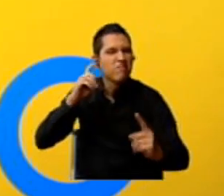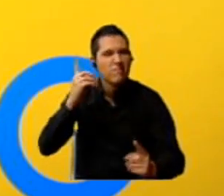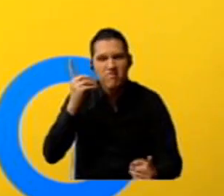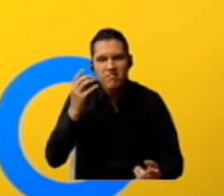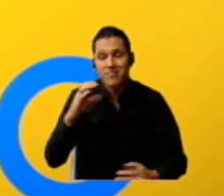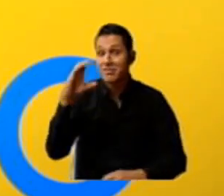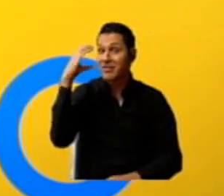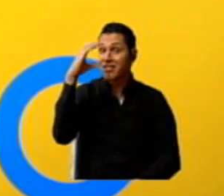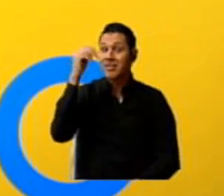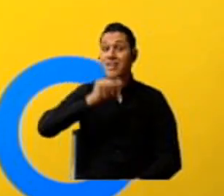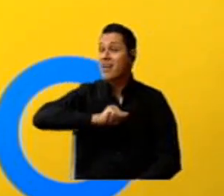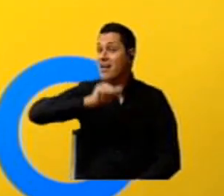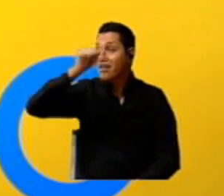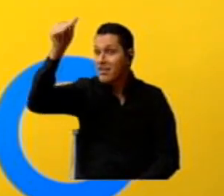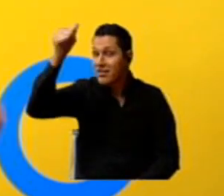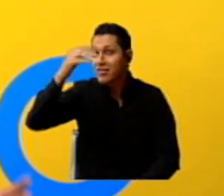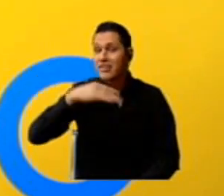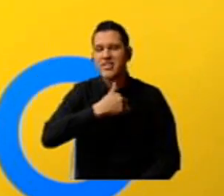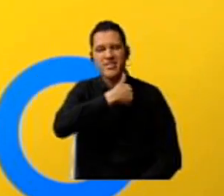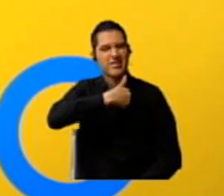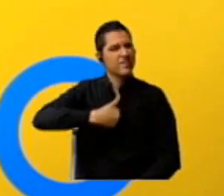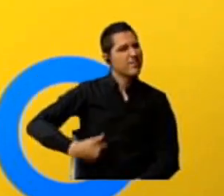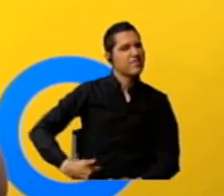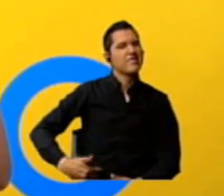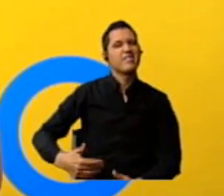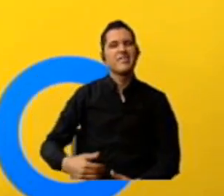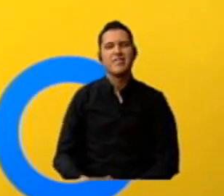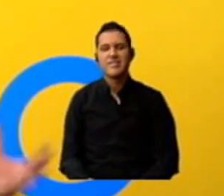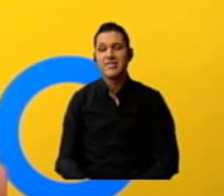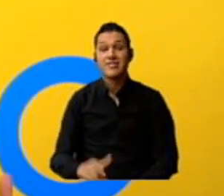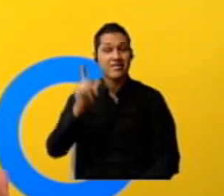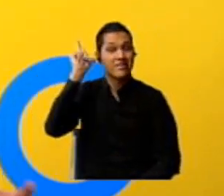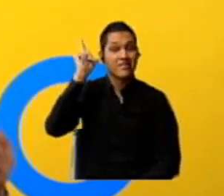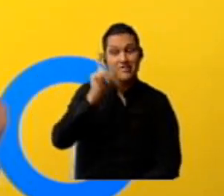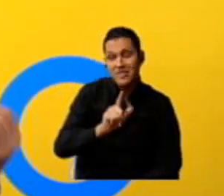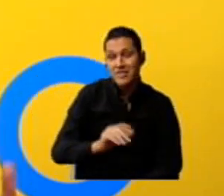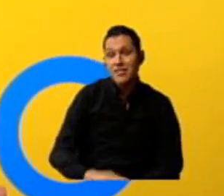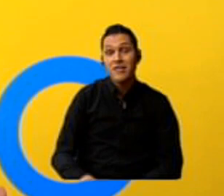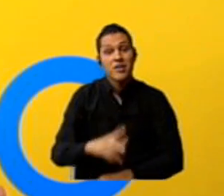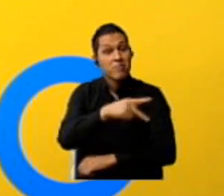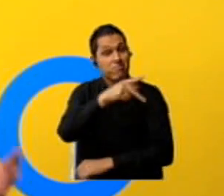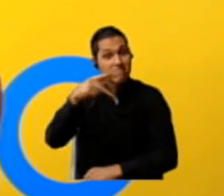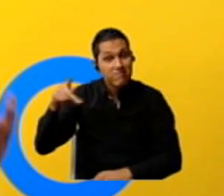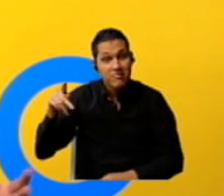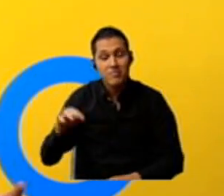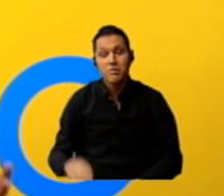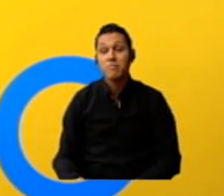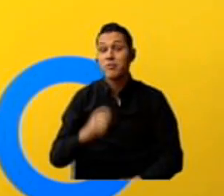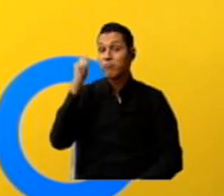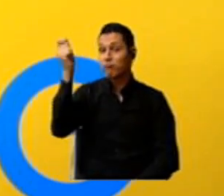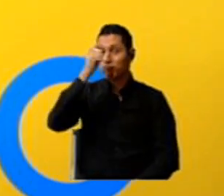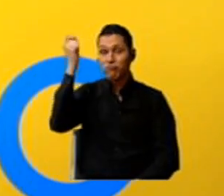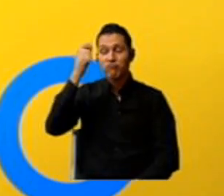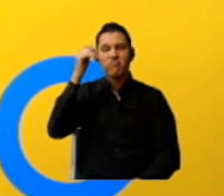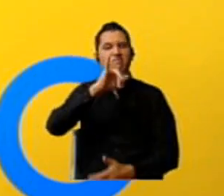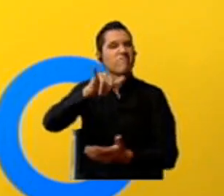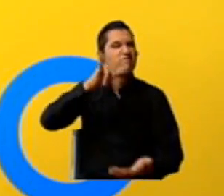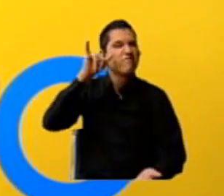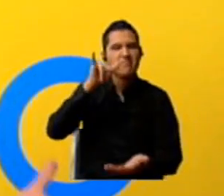Cartago, Alajuela, Heredia, Limón, Punta Arenas, Guanacaste, and San